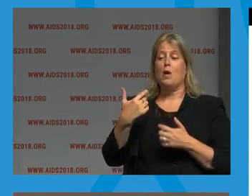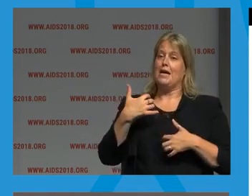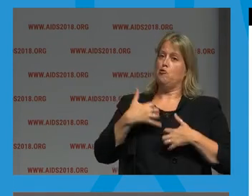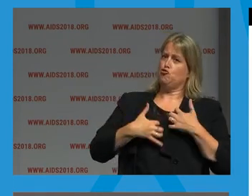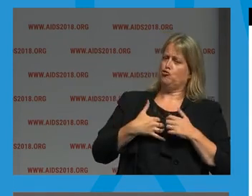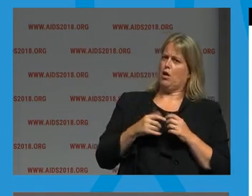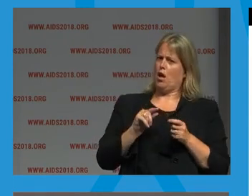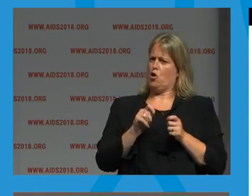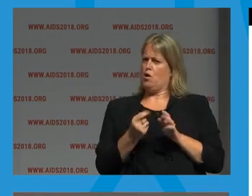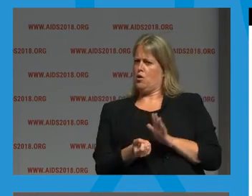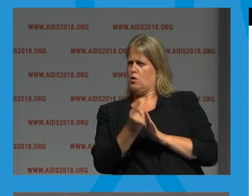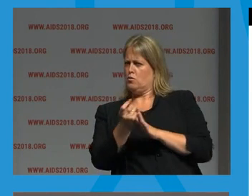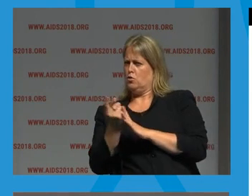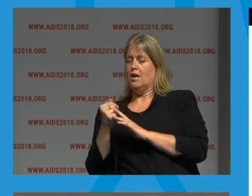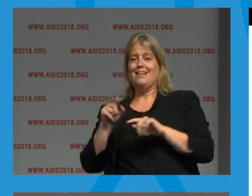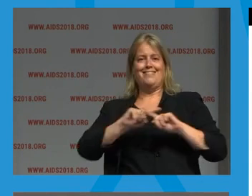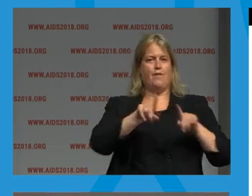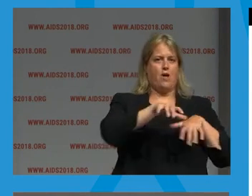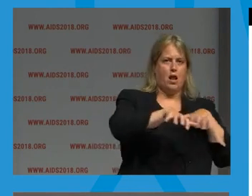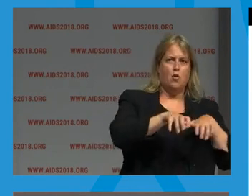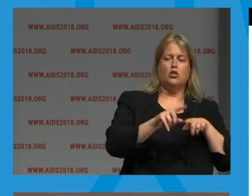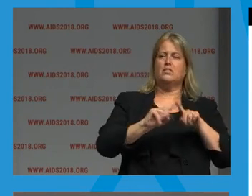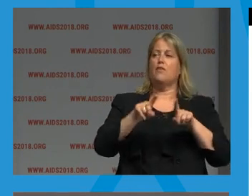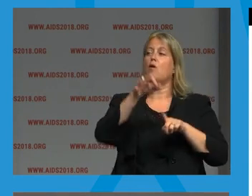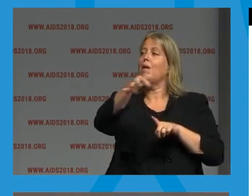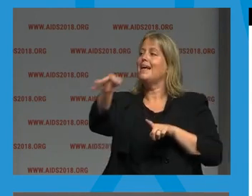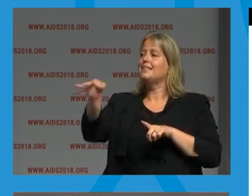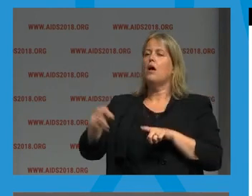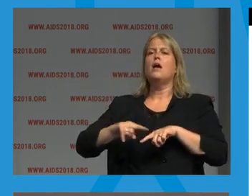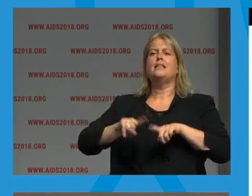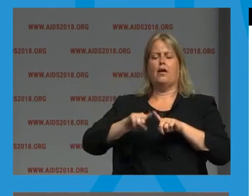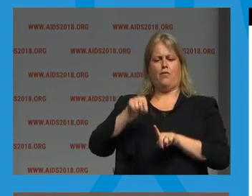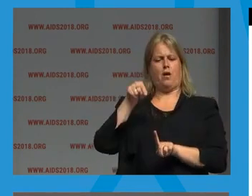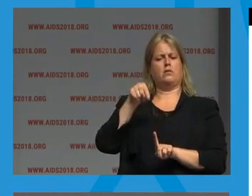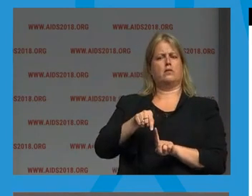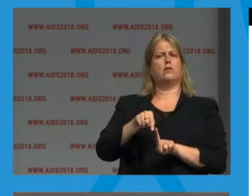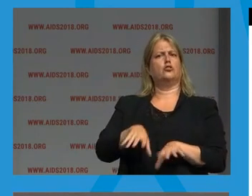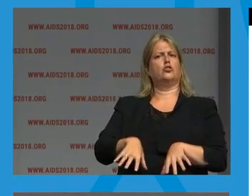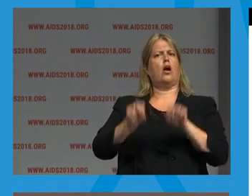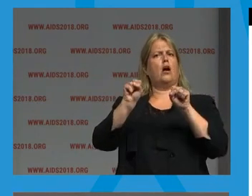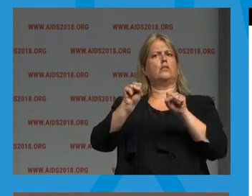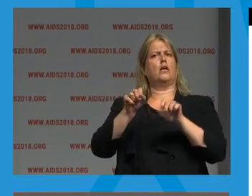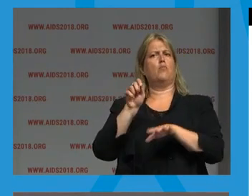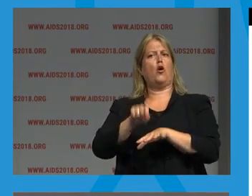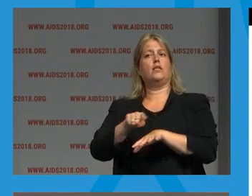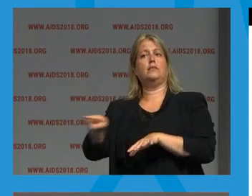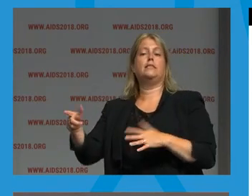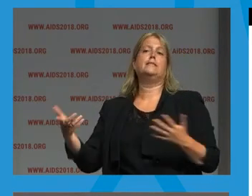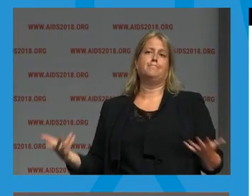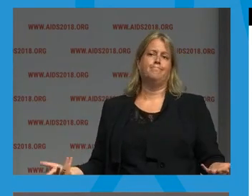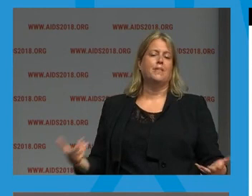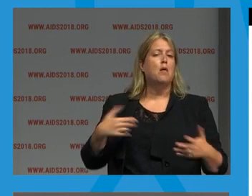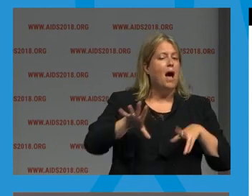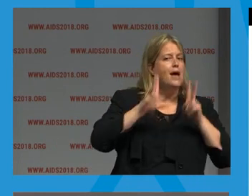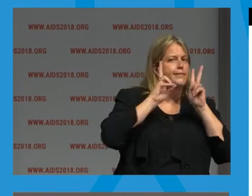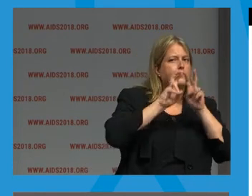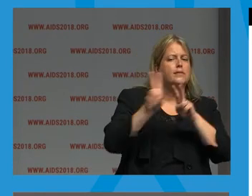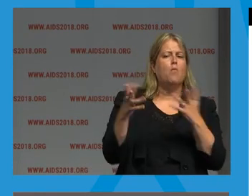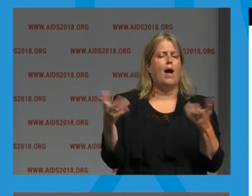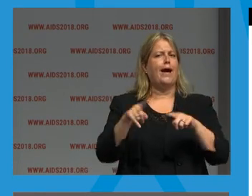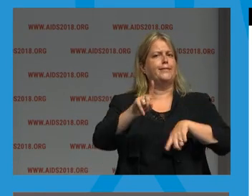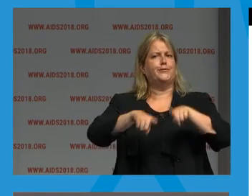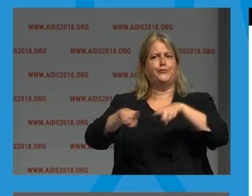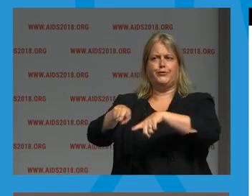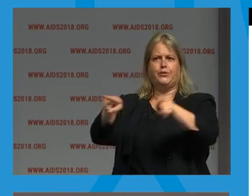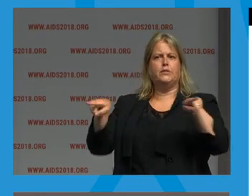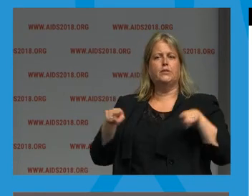in different animals done in different places, which I think needs to be looked at. But the proof of the pudding really is